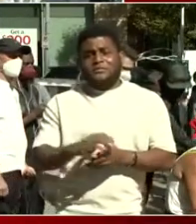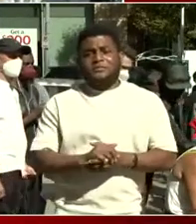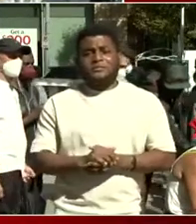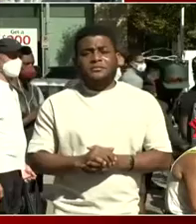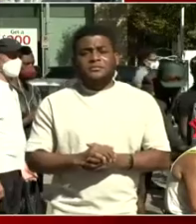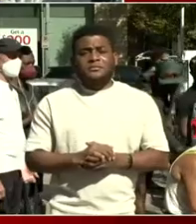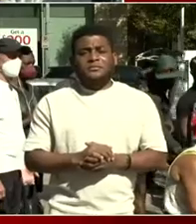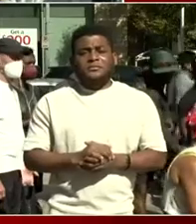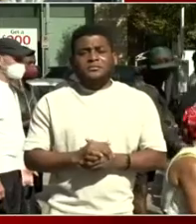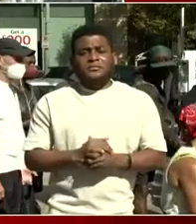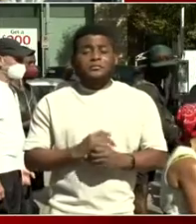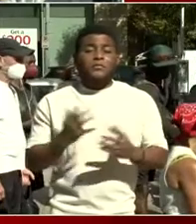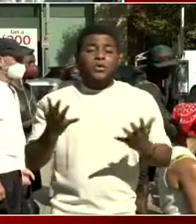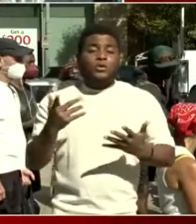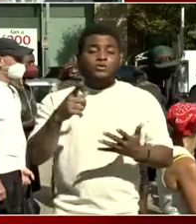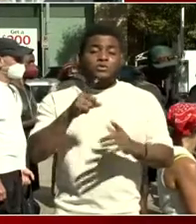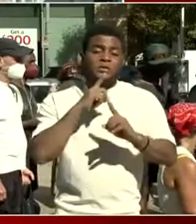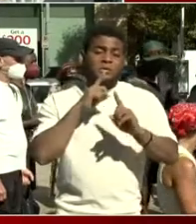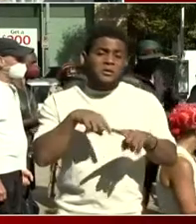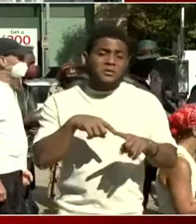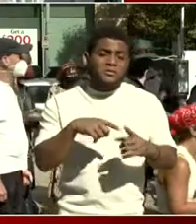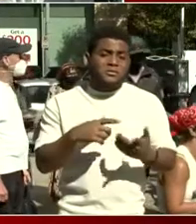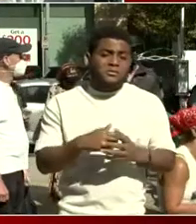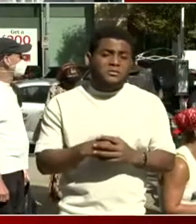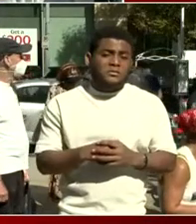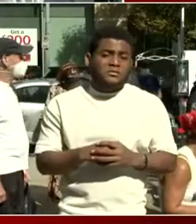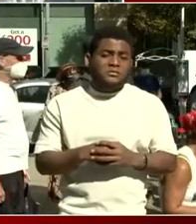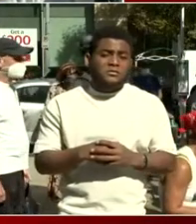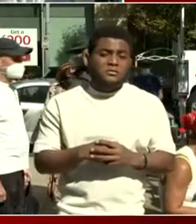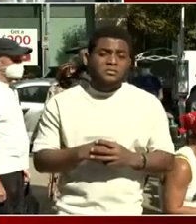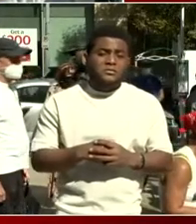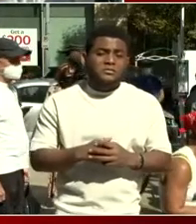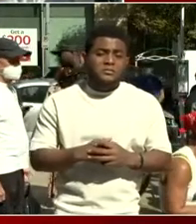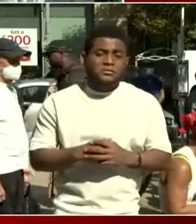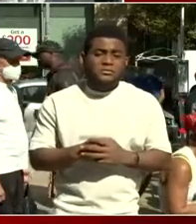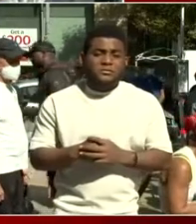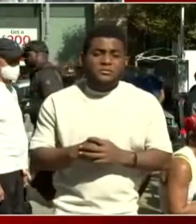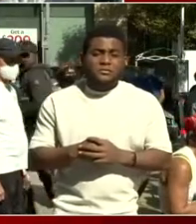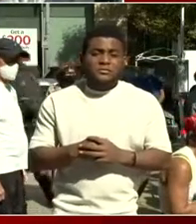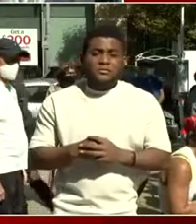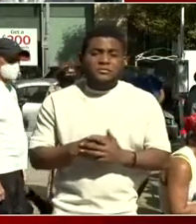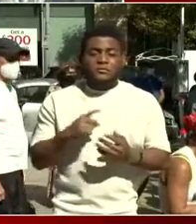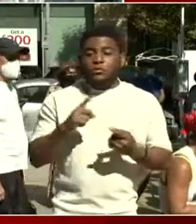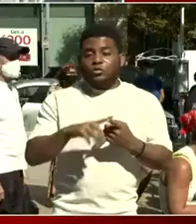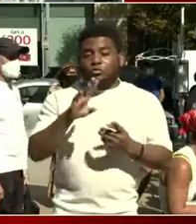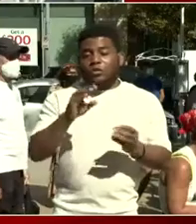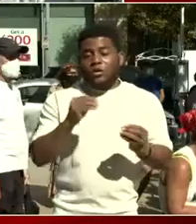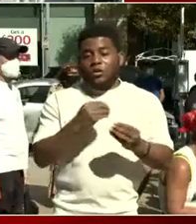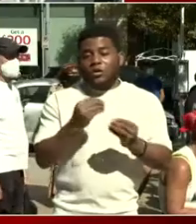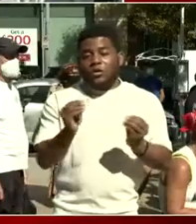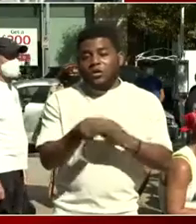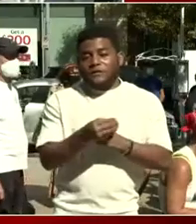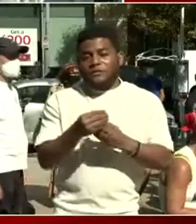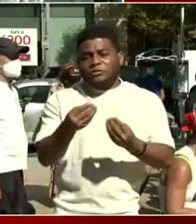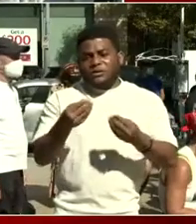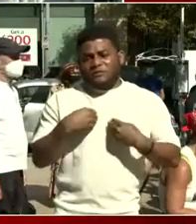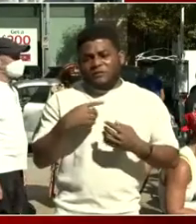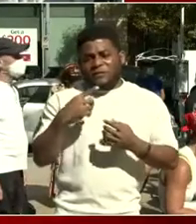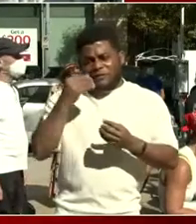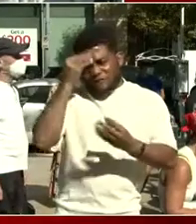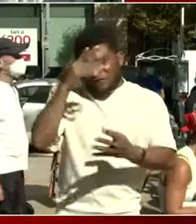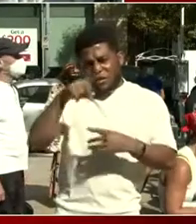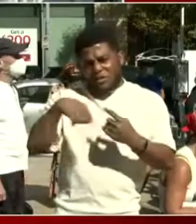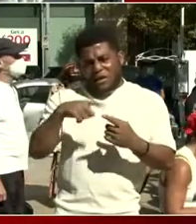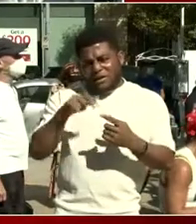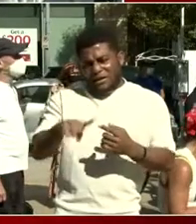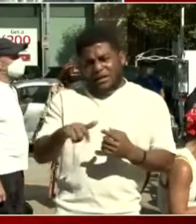your response to police giving us information, your office giving us the information that so far this year, over 2,500 people